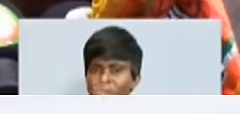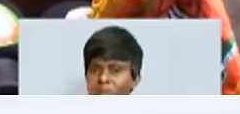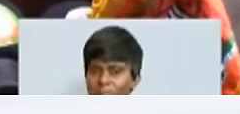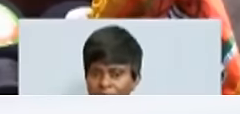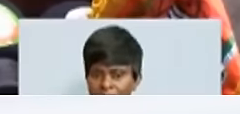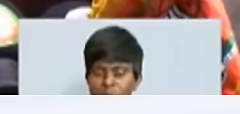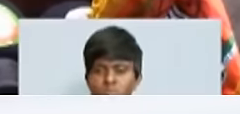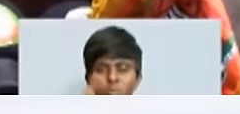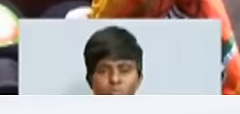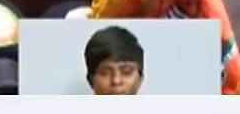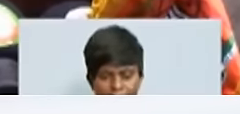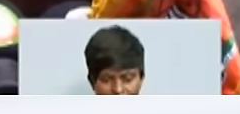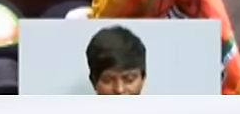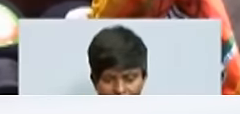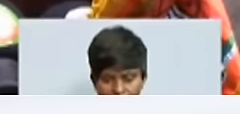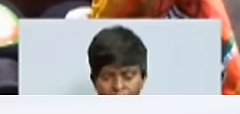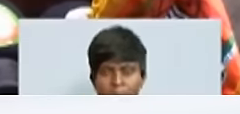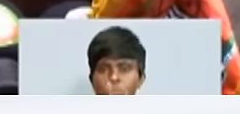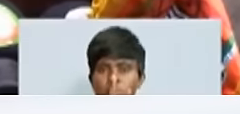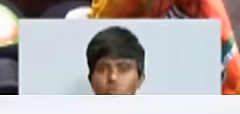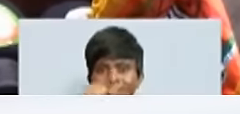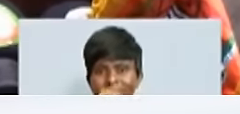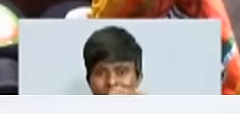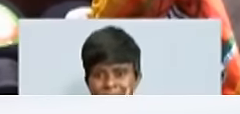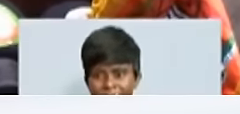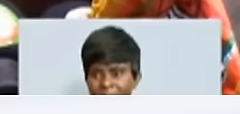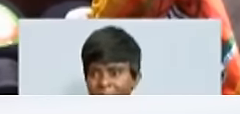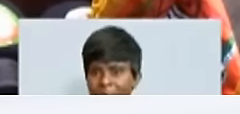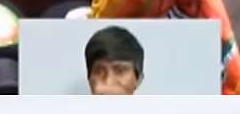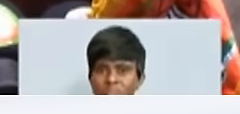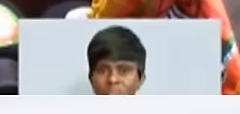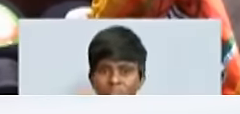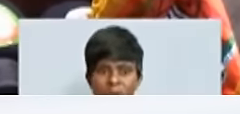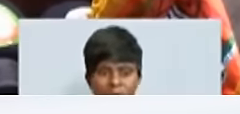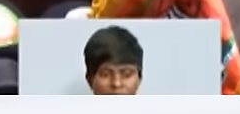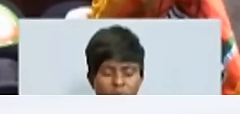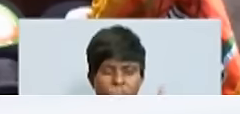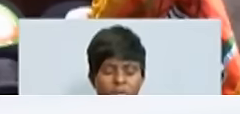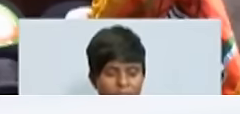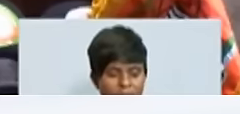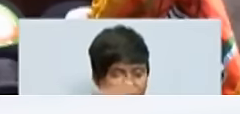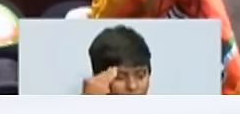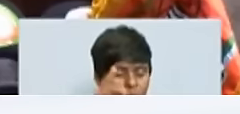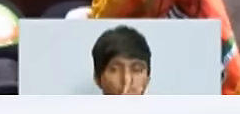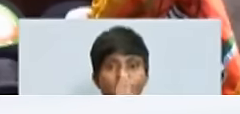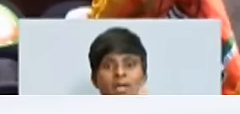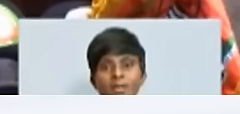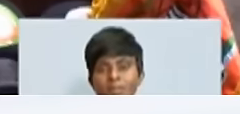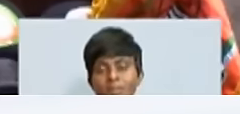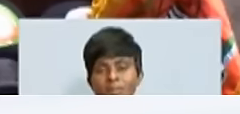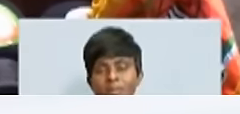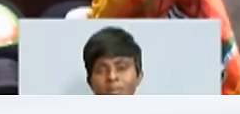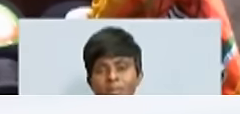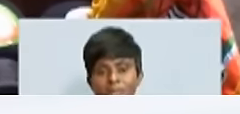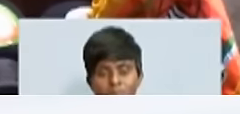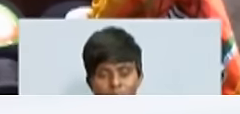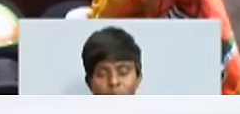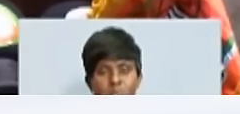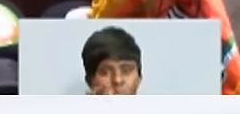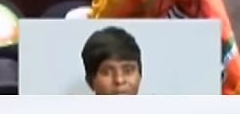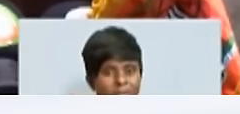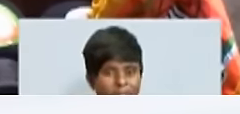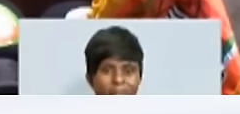don't sink boreholes anywhere, anyhow. We sink boreholes where we know the water is there. So we are not wasteful.